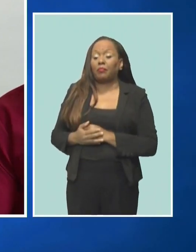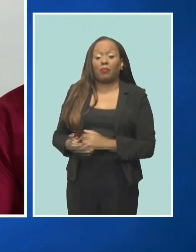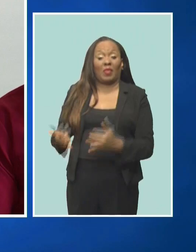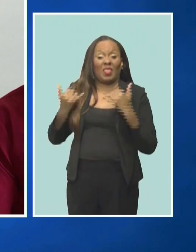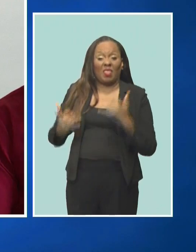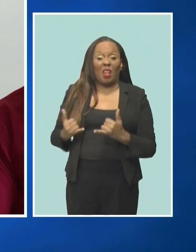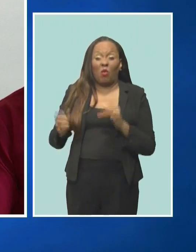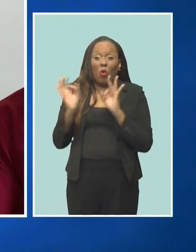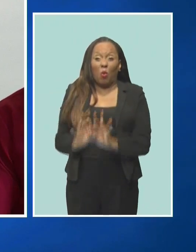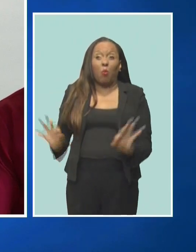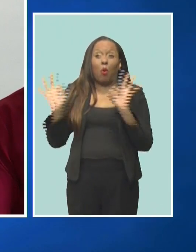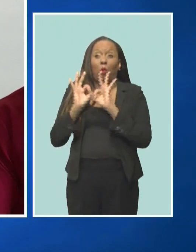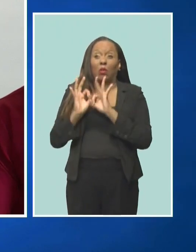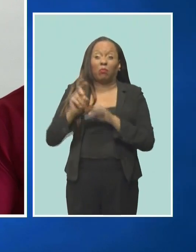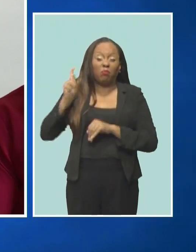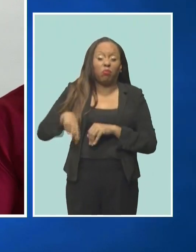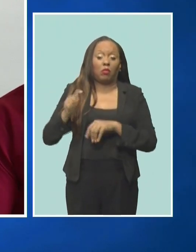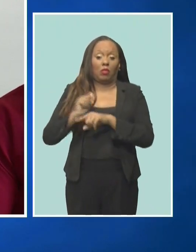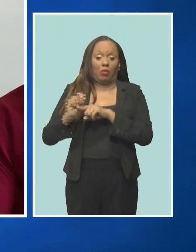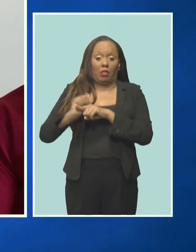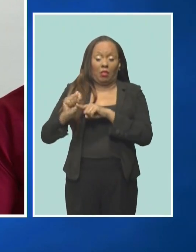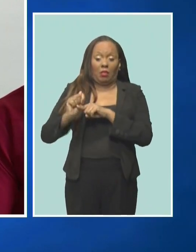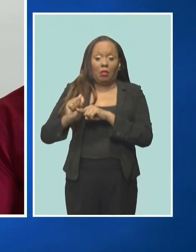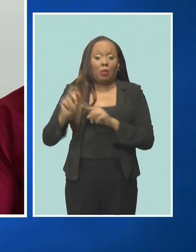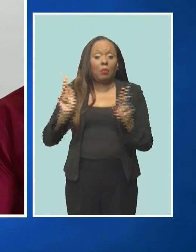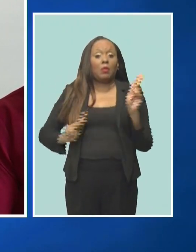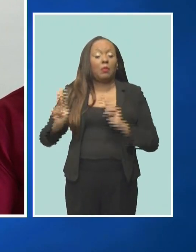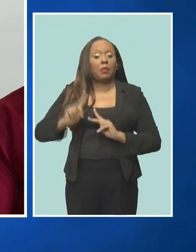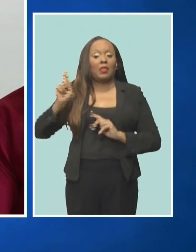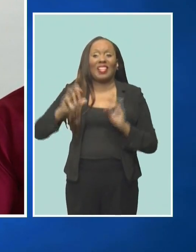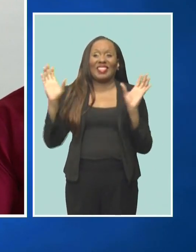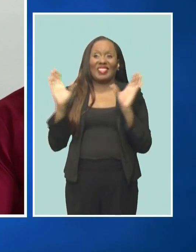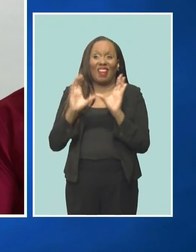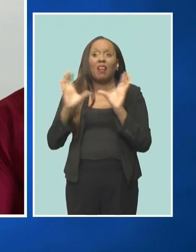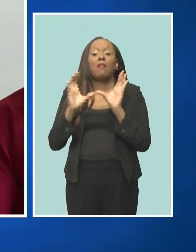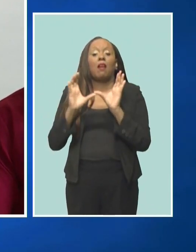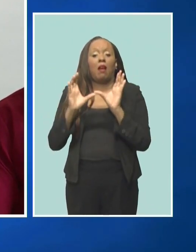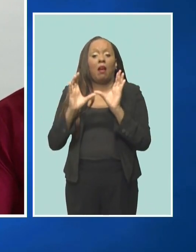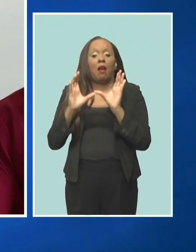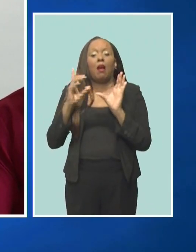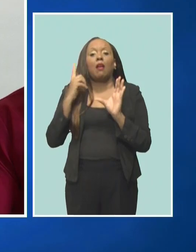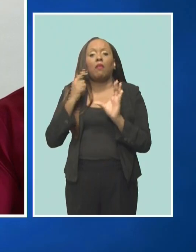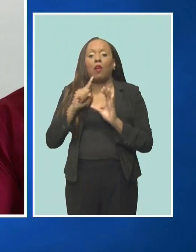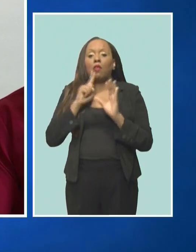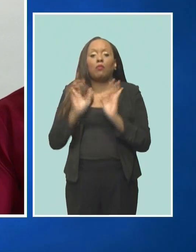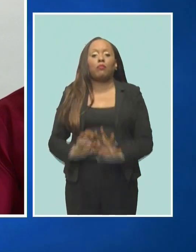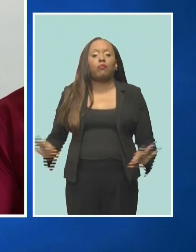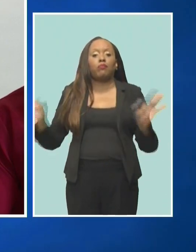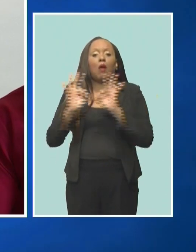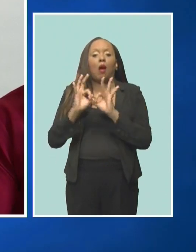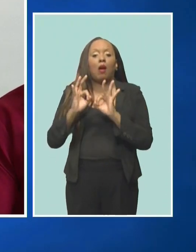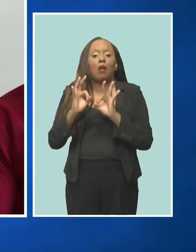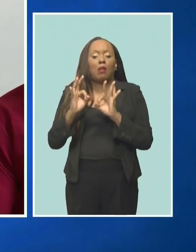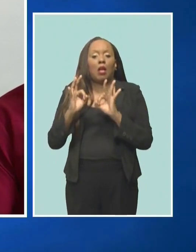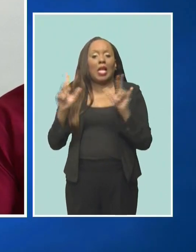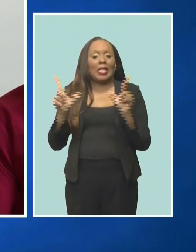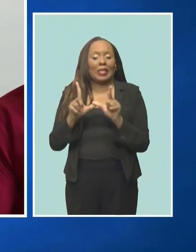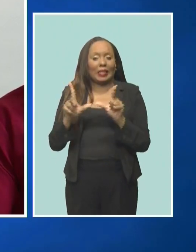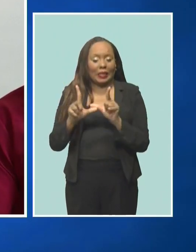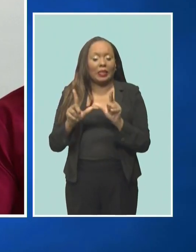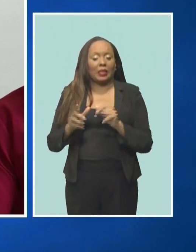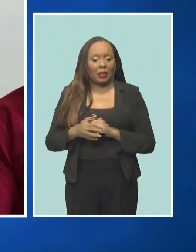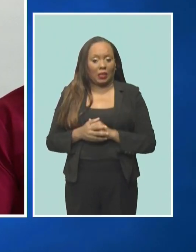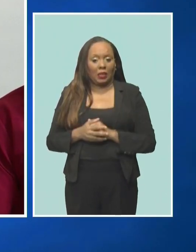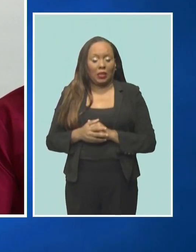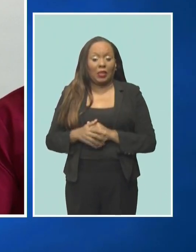mandatory training to be put in place for persons to be certified in order to be able to hold these very important positions where they